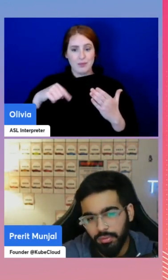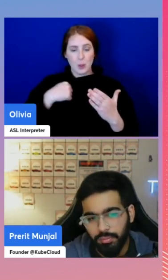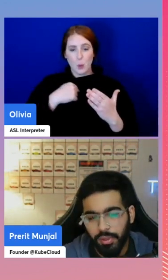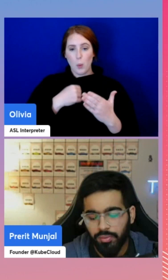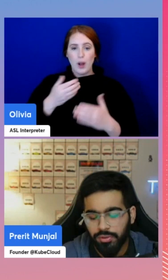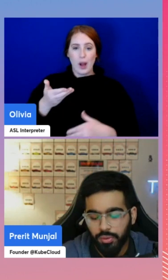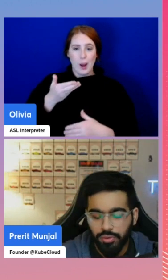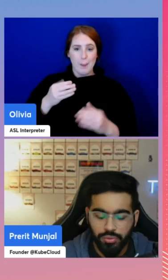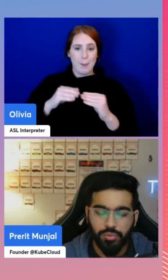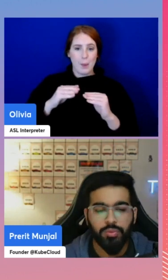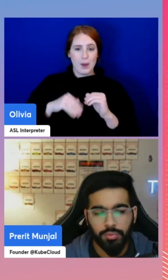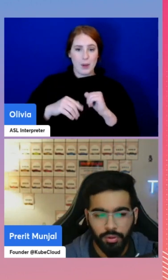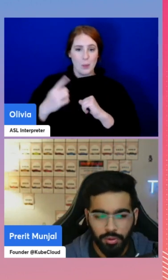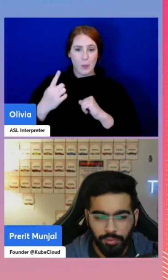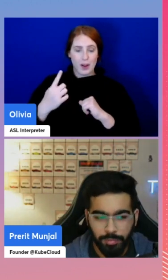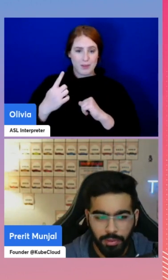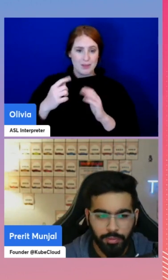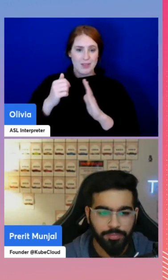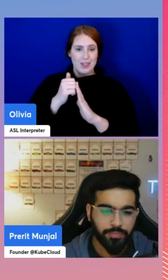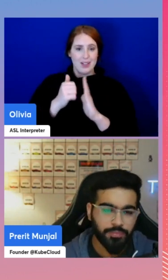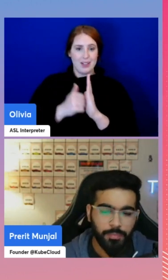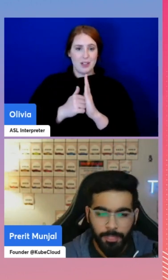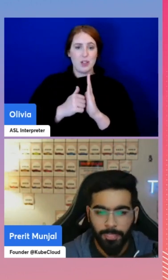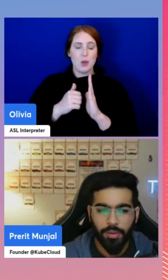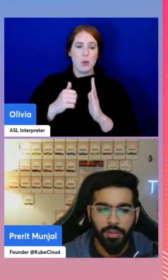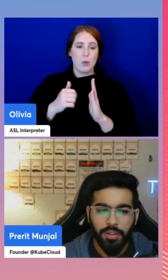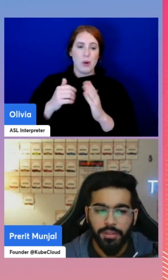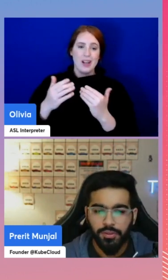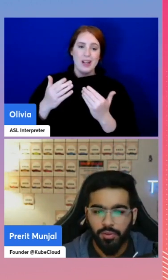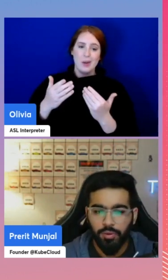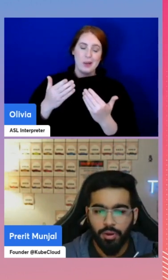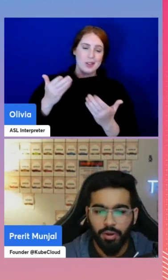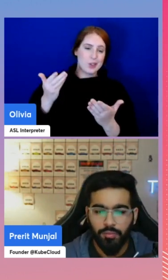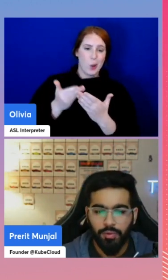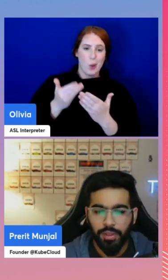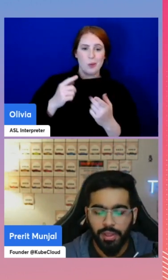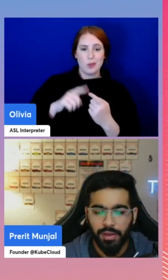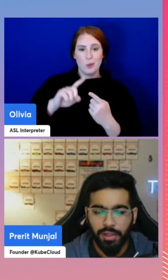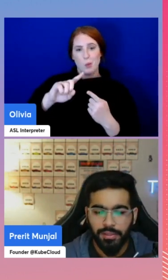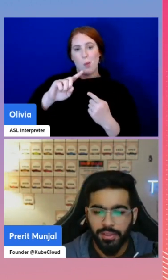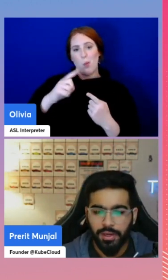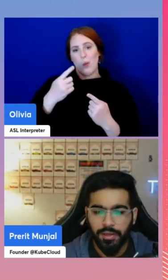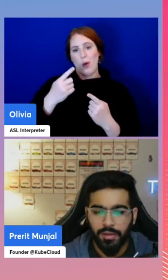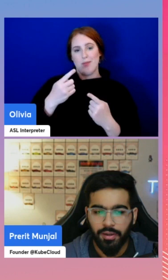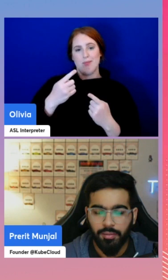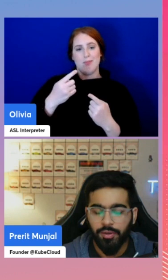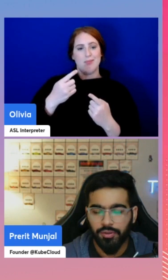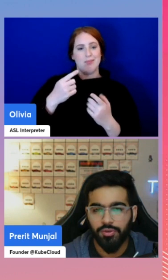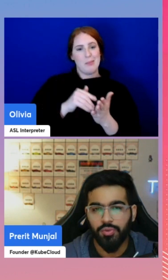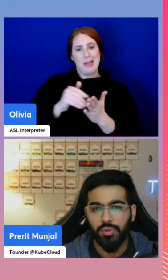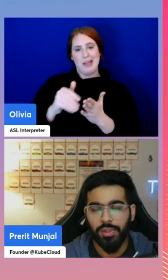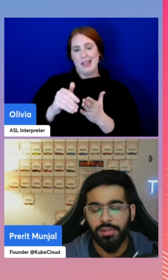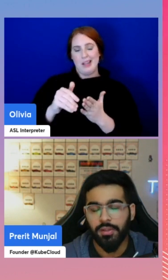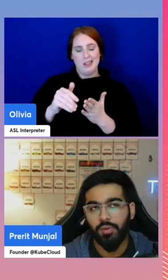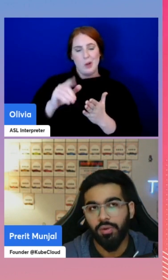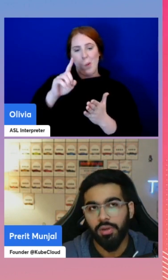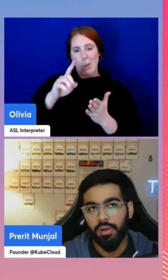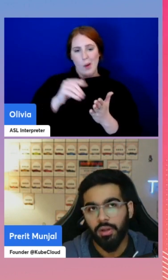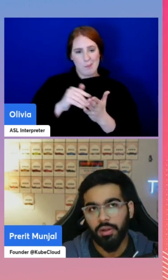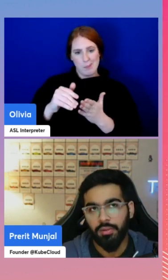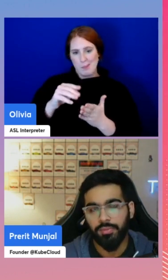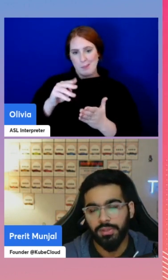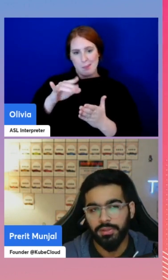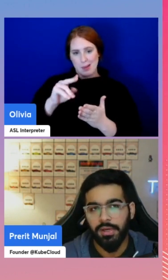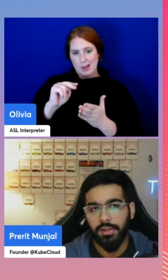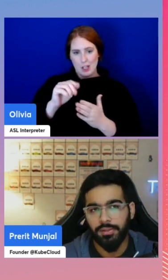accounts, so it was close to $1 million. Okay, so we analyzed that because on June 12th,